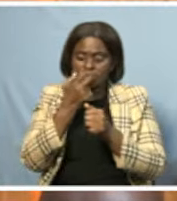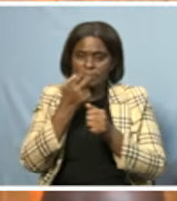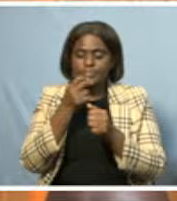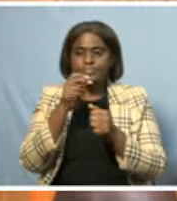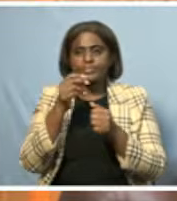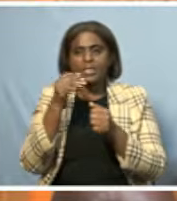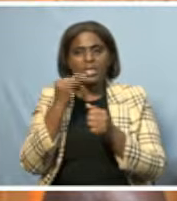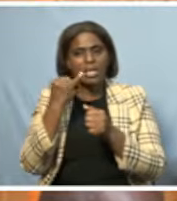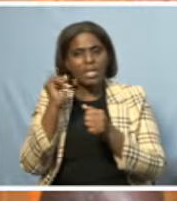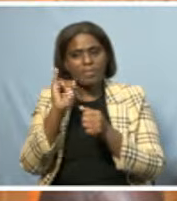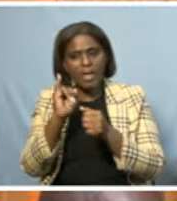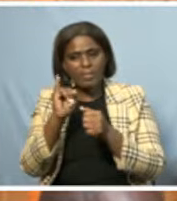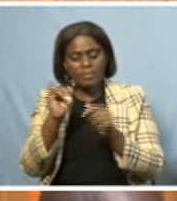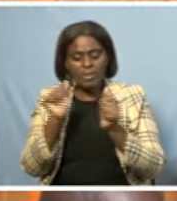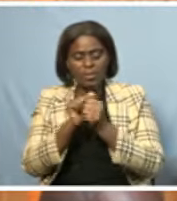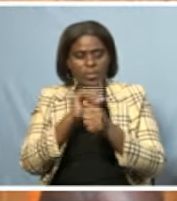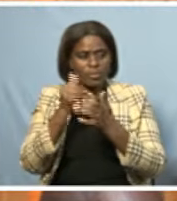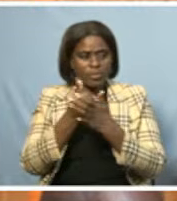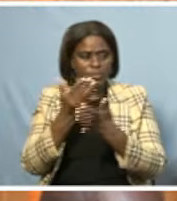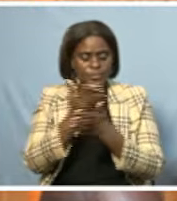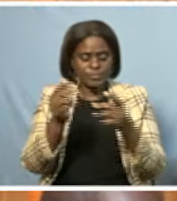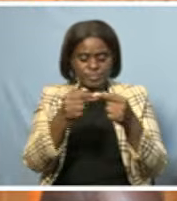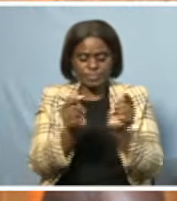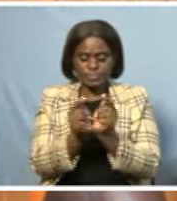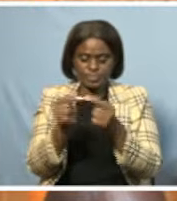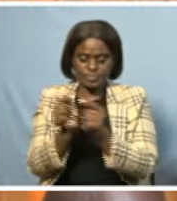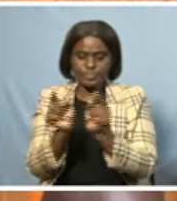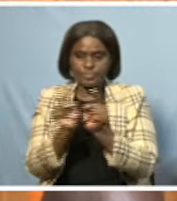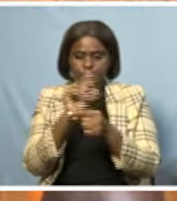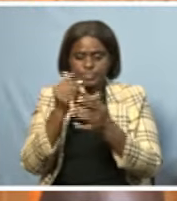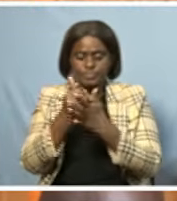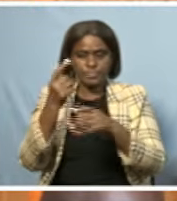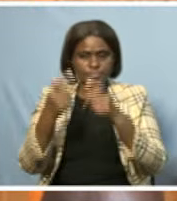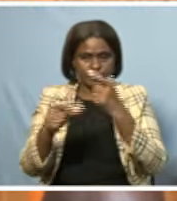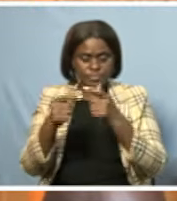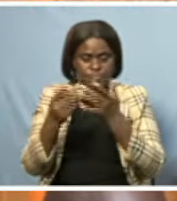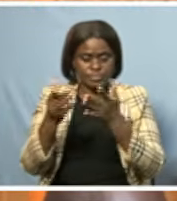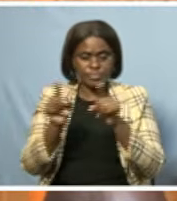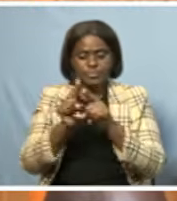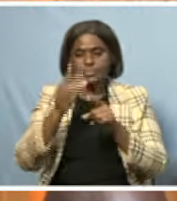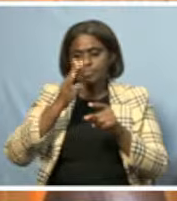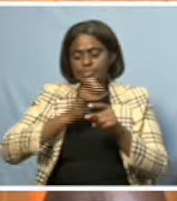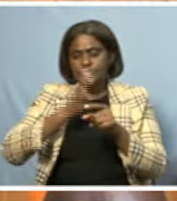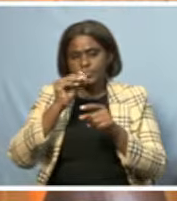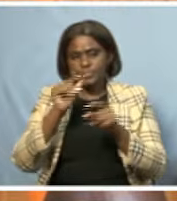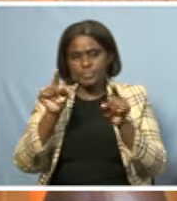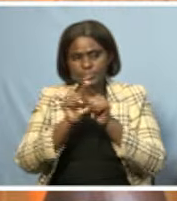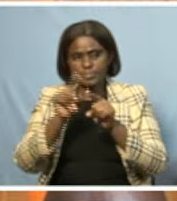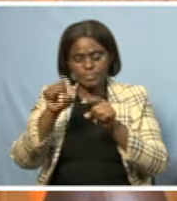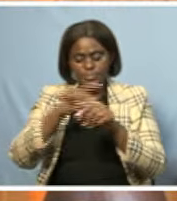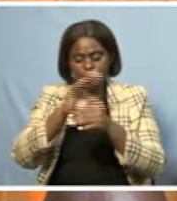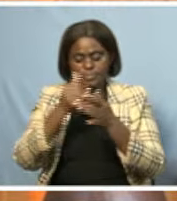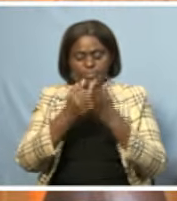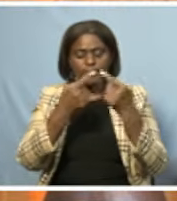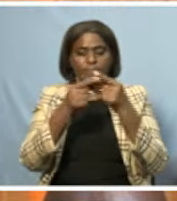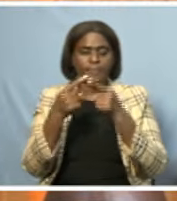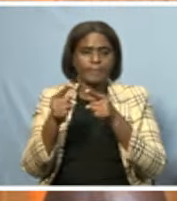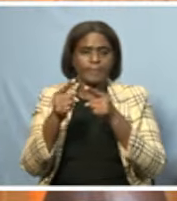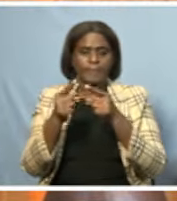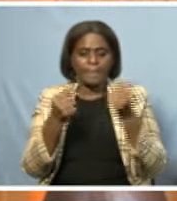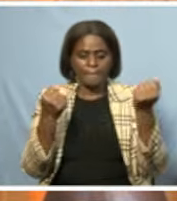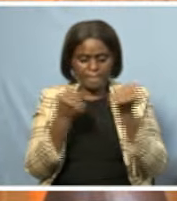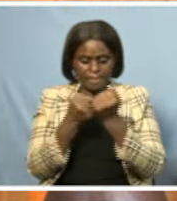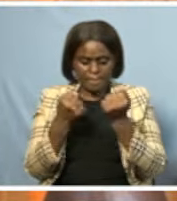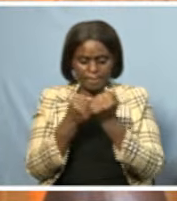impairment. All these categories of disability, Madam Speaker, require different